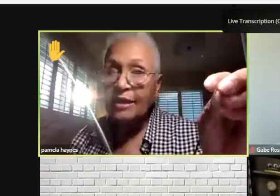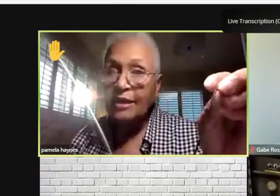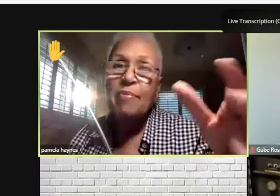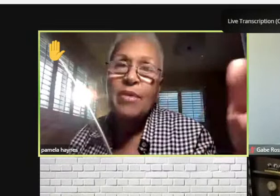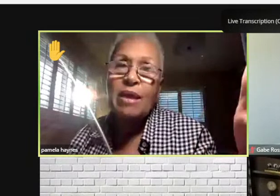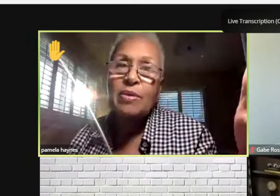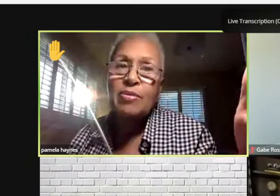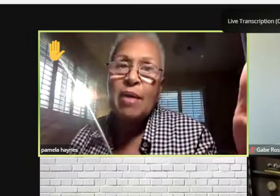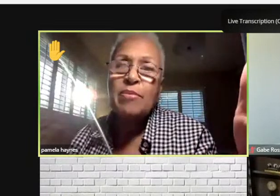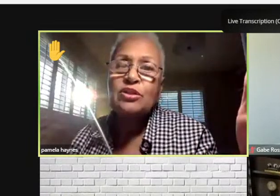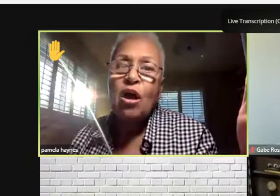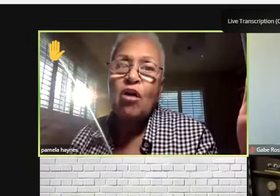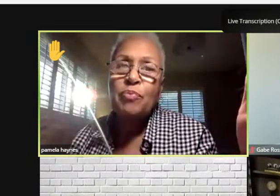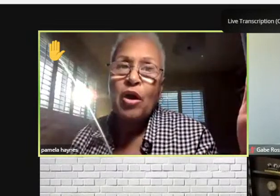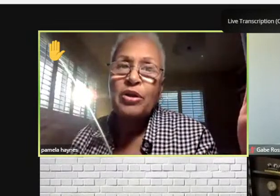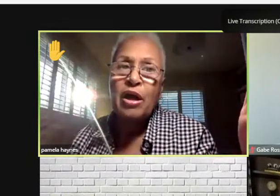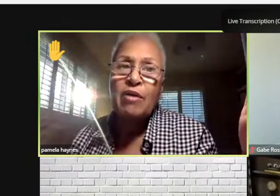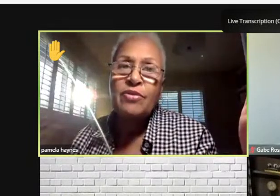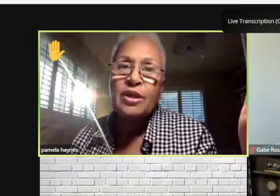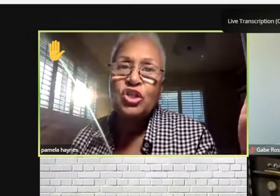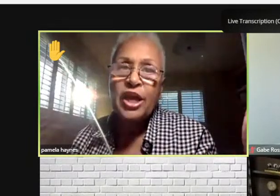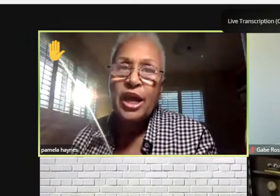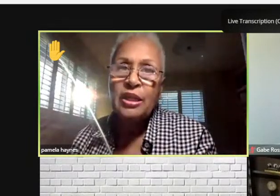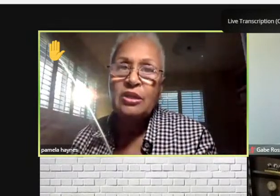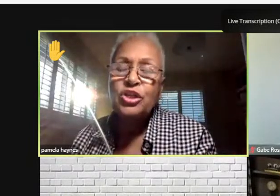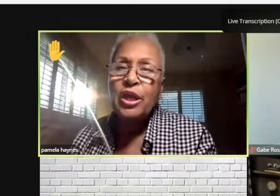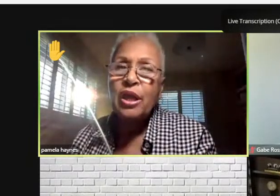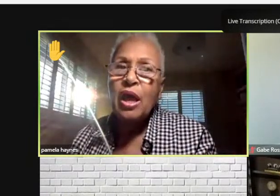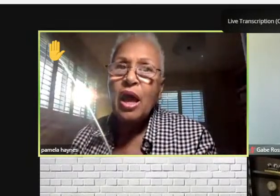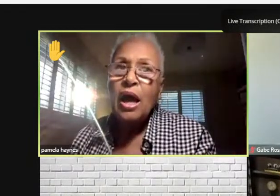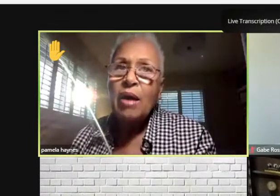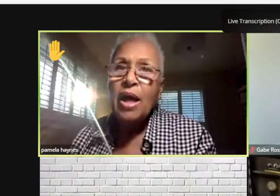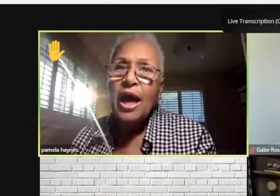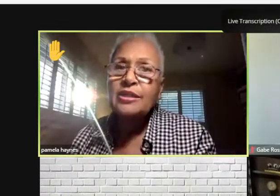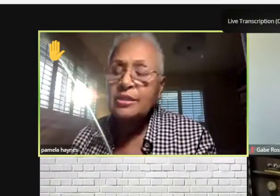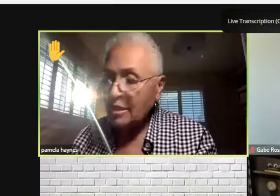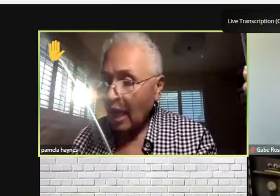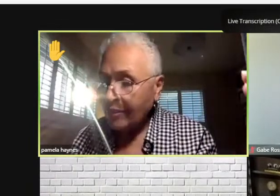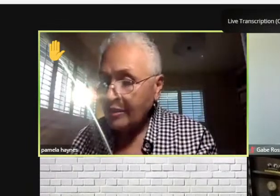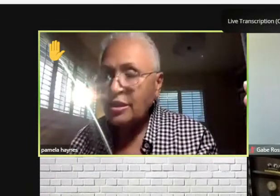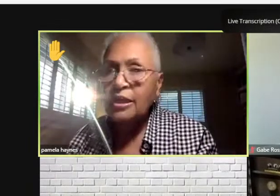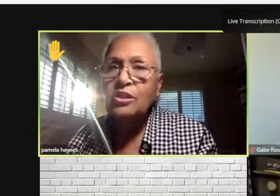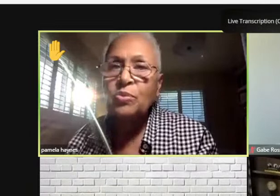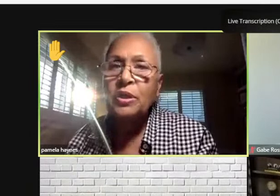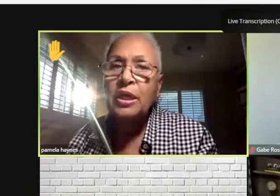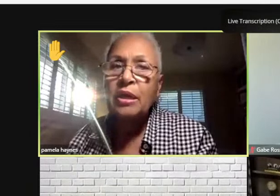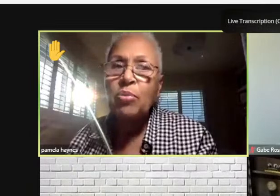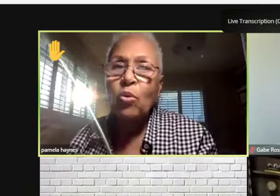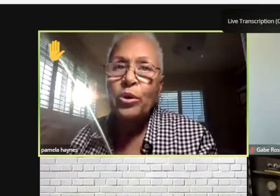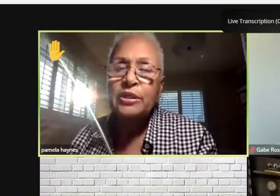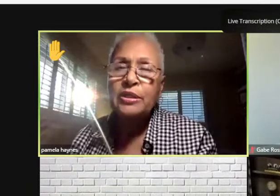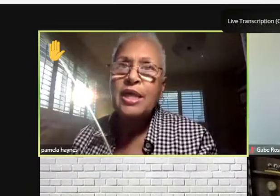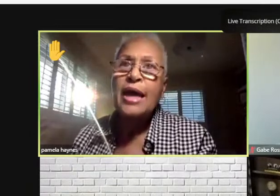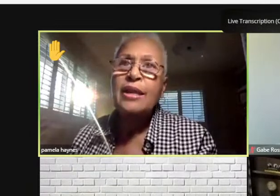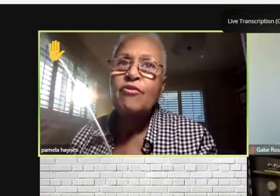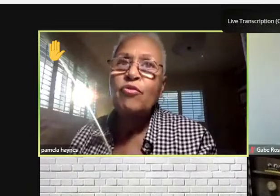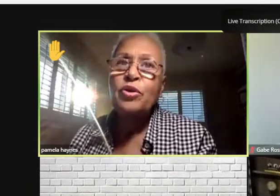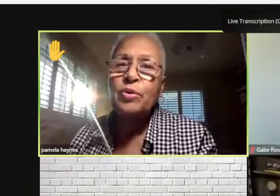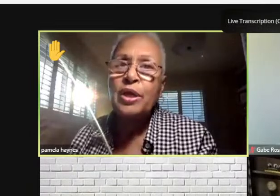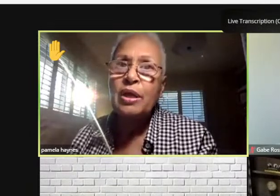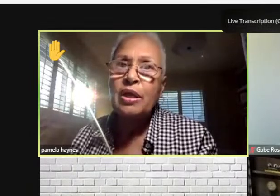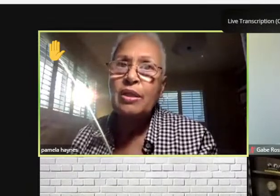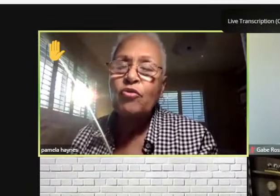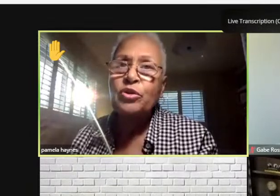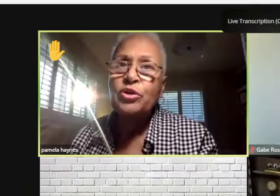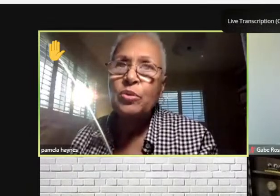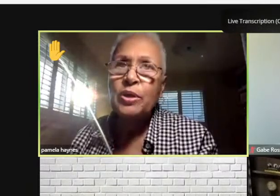because I think that may solve part of the challenge. I just think it's really important that if